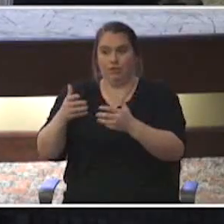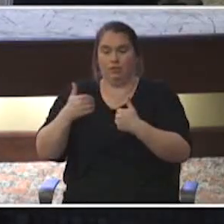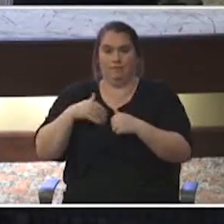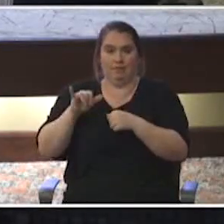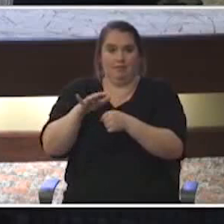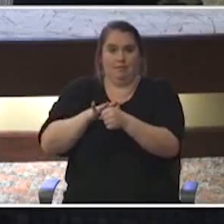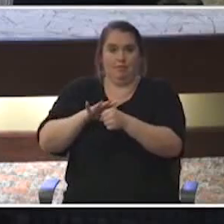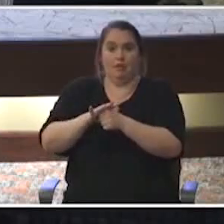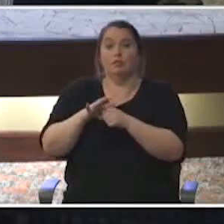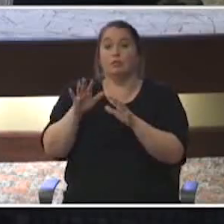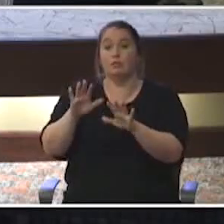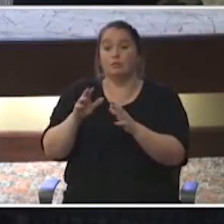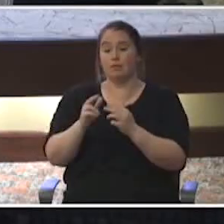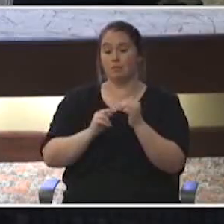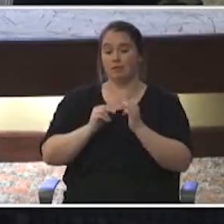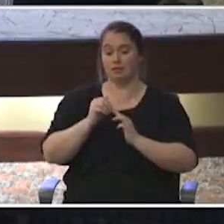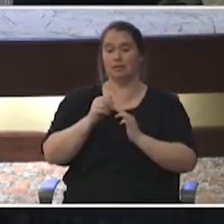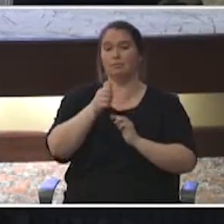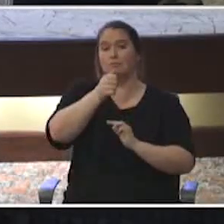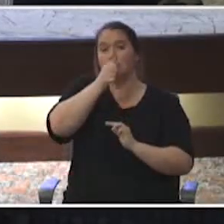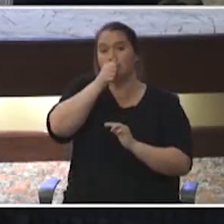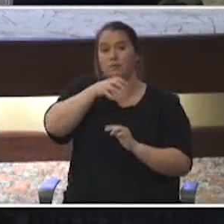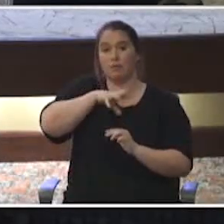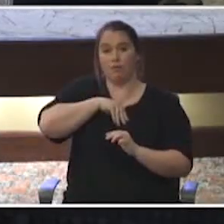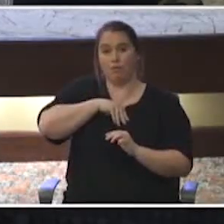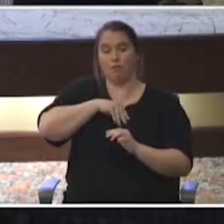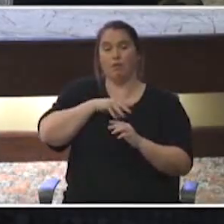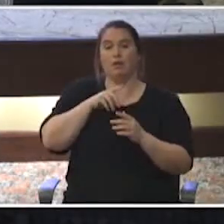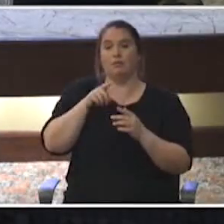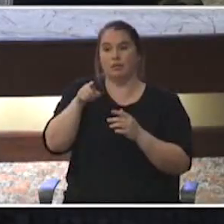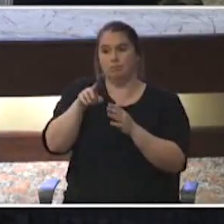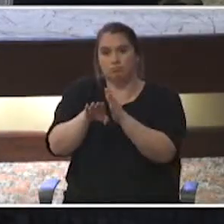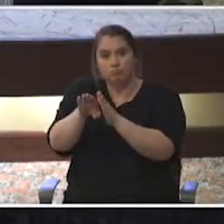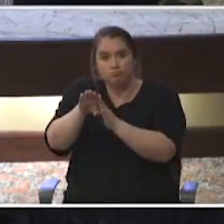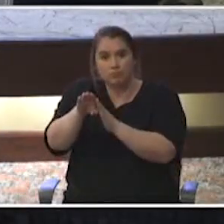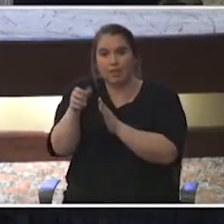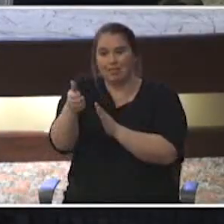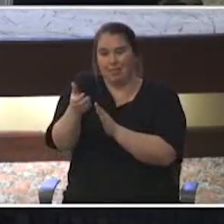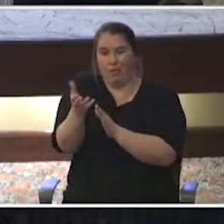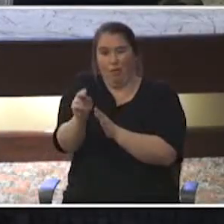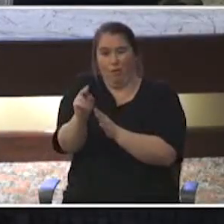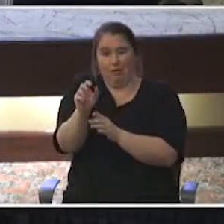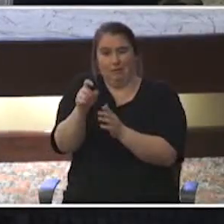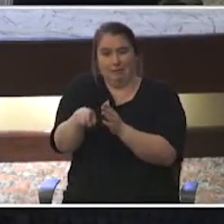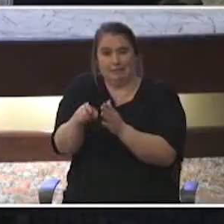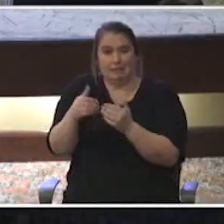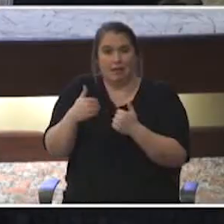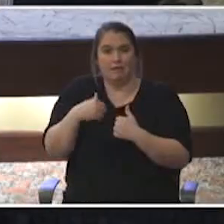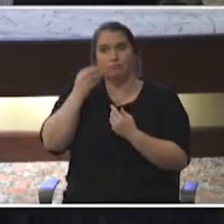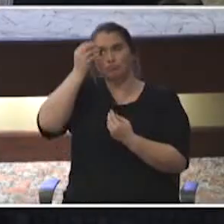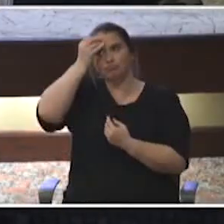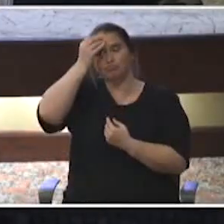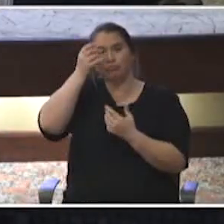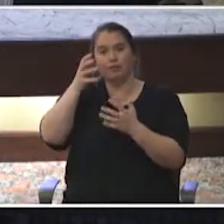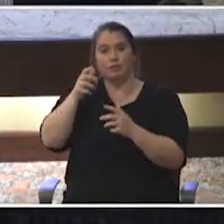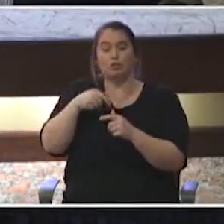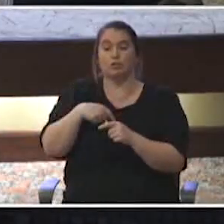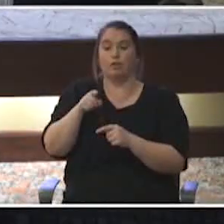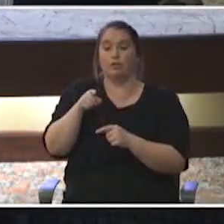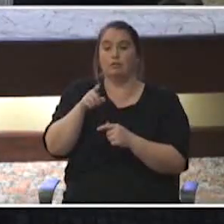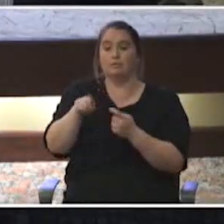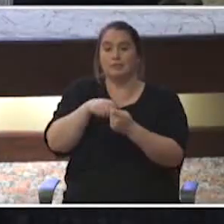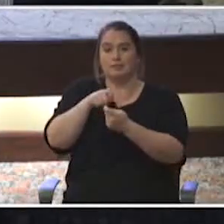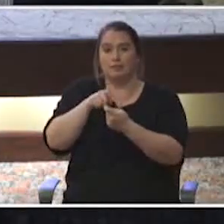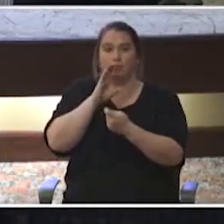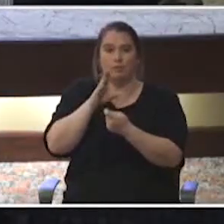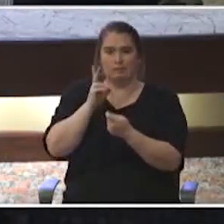these buildings, they're privately owned properties and developed with their own needs in mind. So a city's zoning codes are a crucial mechanism to assure